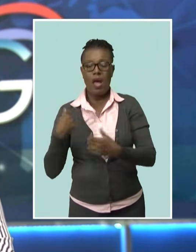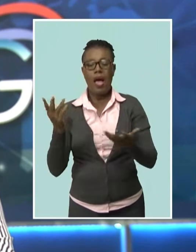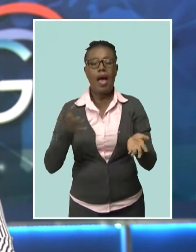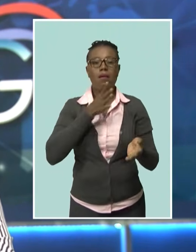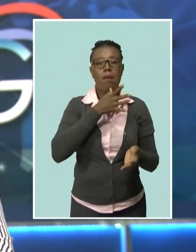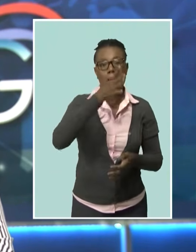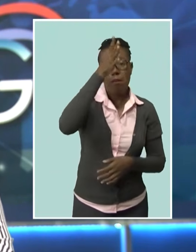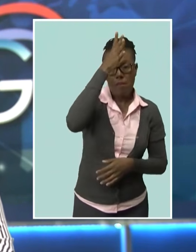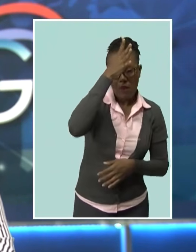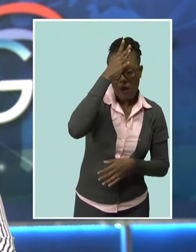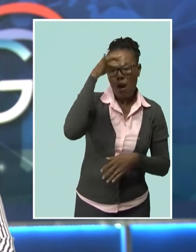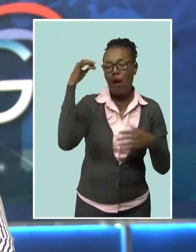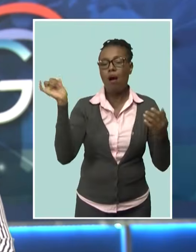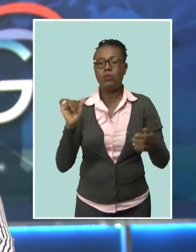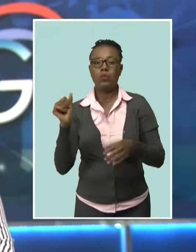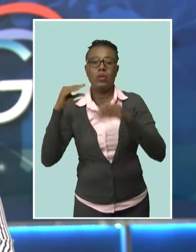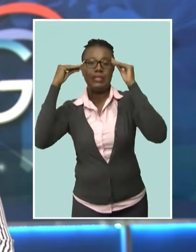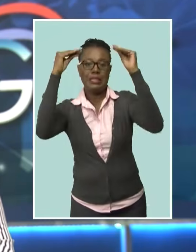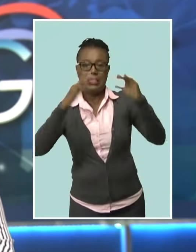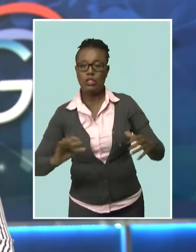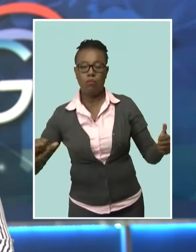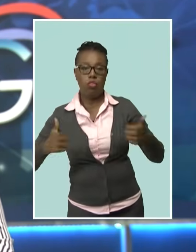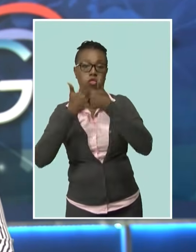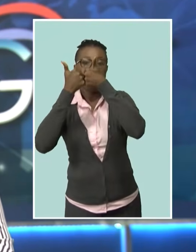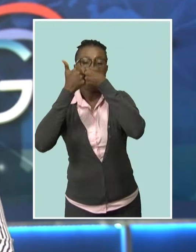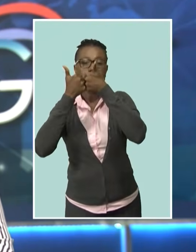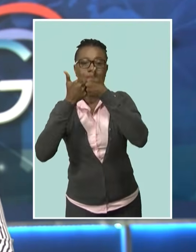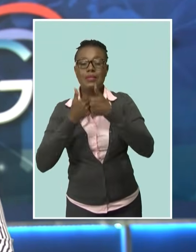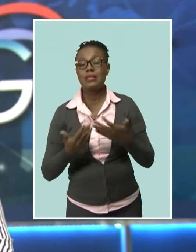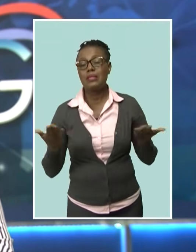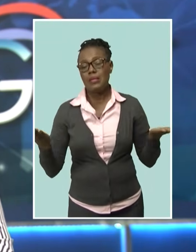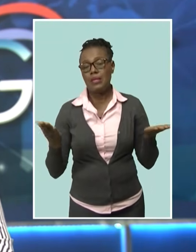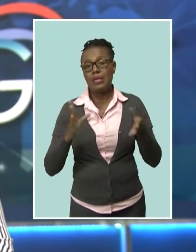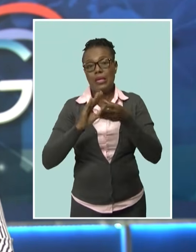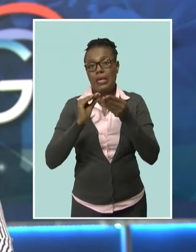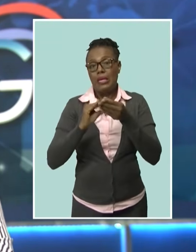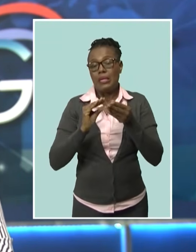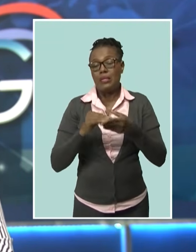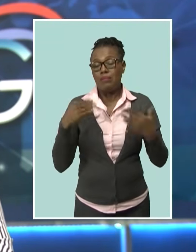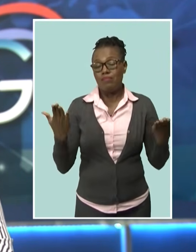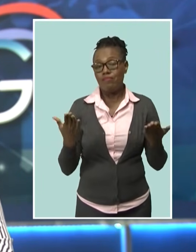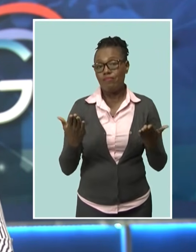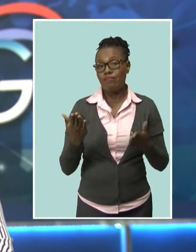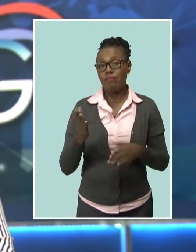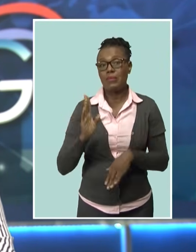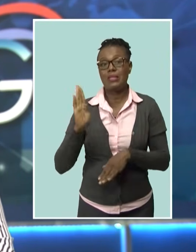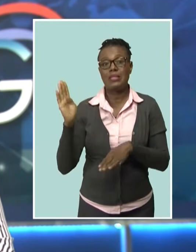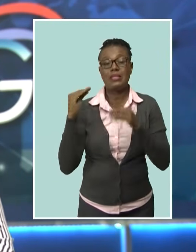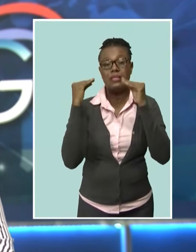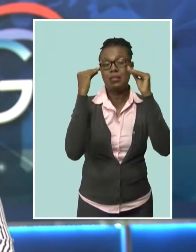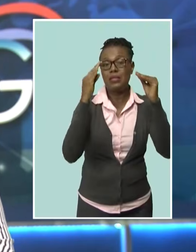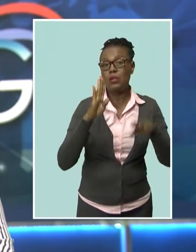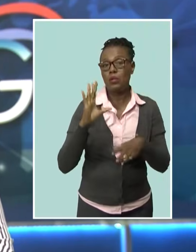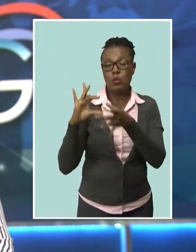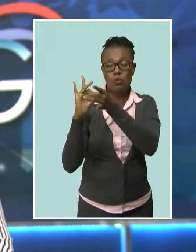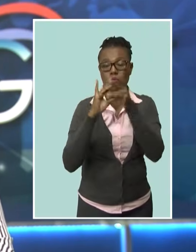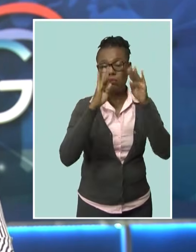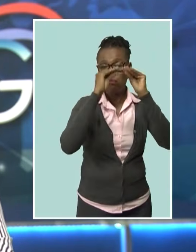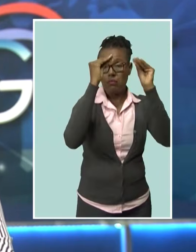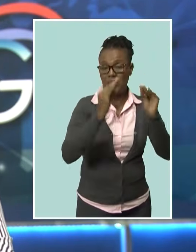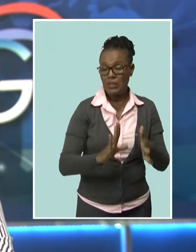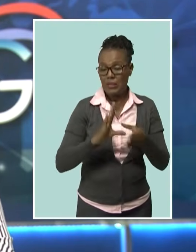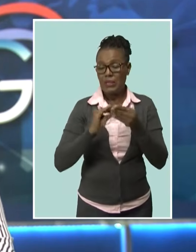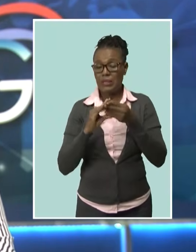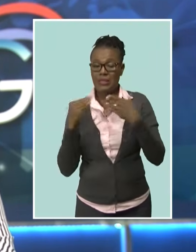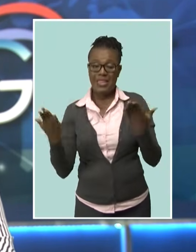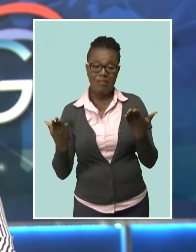under investigation. First Vice President of the Barbados Union of Teachers, Julian Pierre, says though no solution has